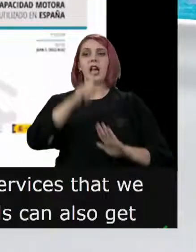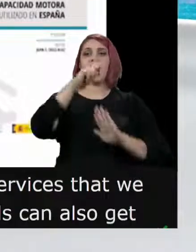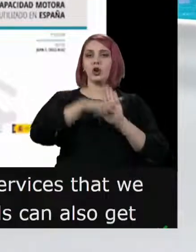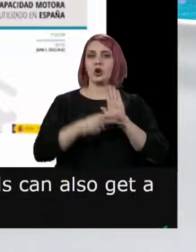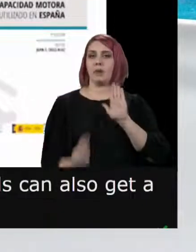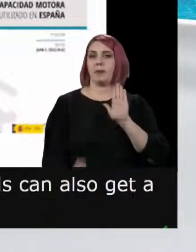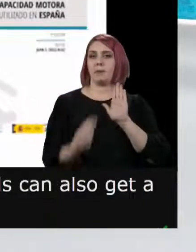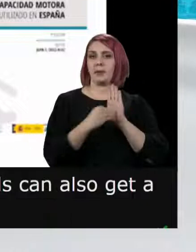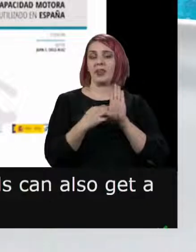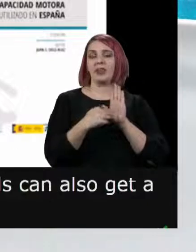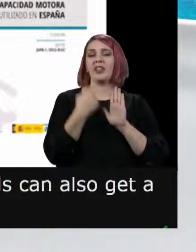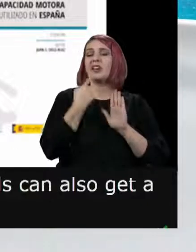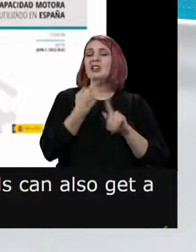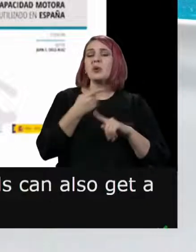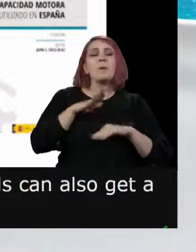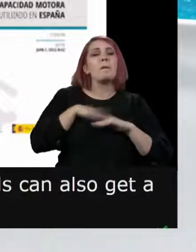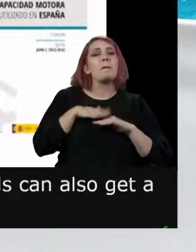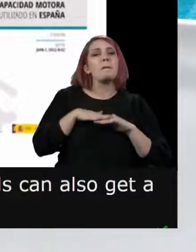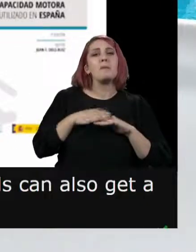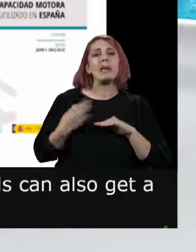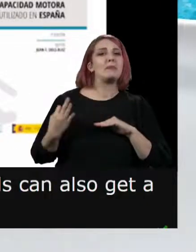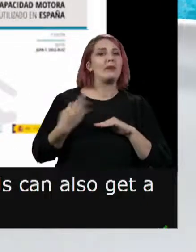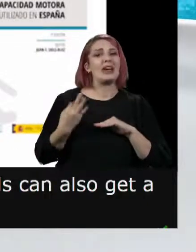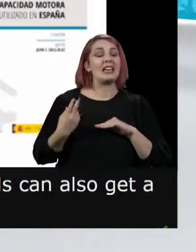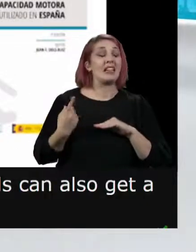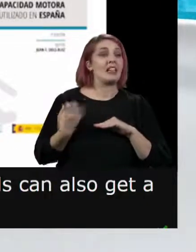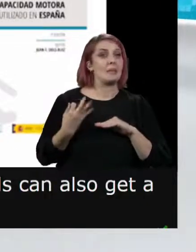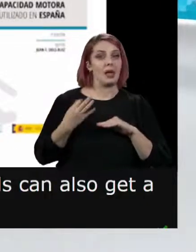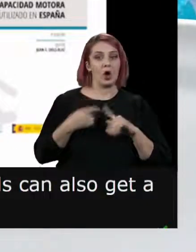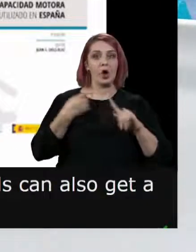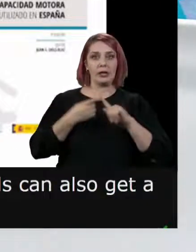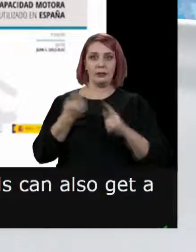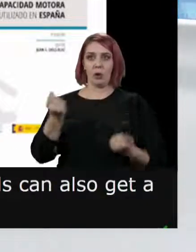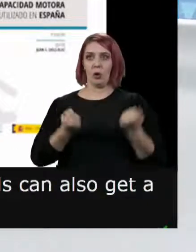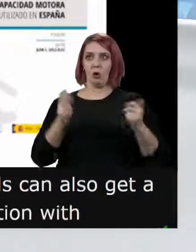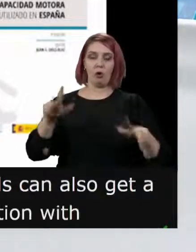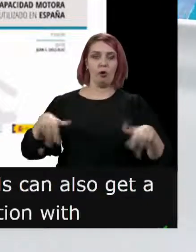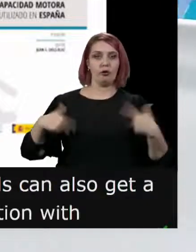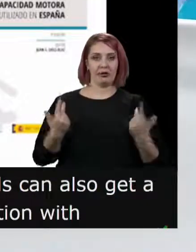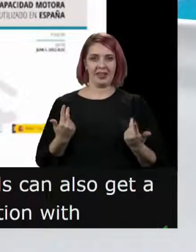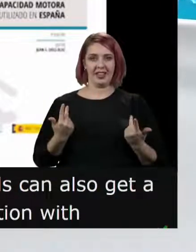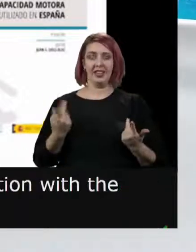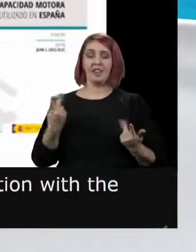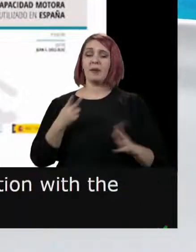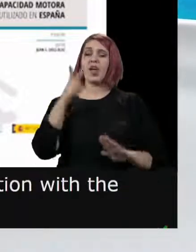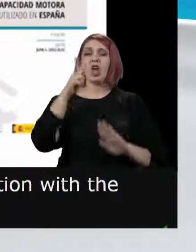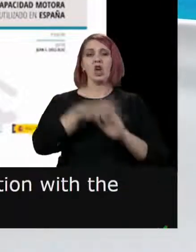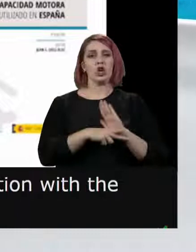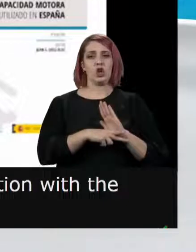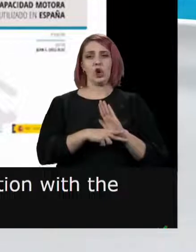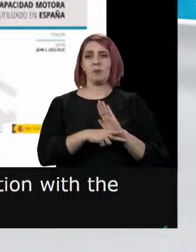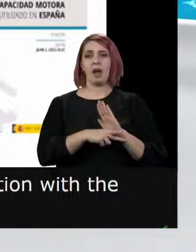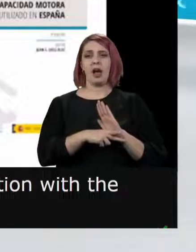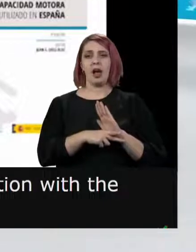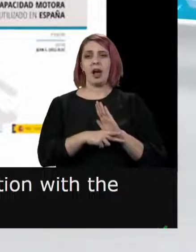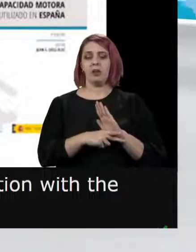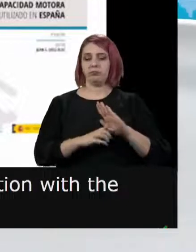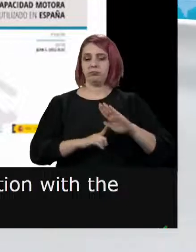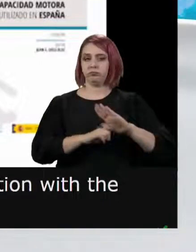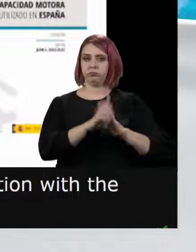all regulated in a regulation with the minimum things that we need to be able to drive.